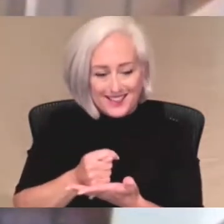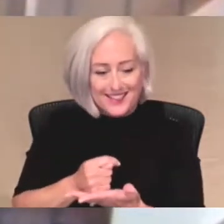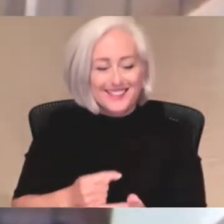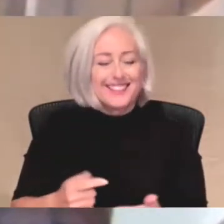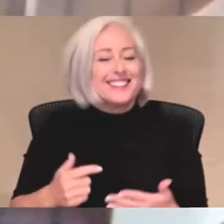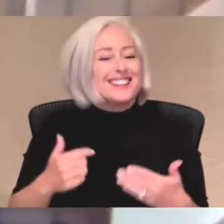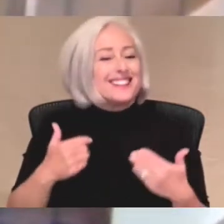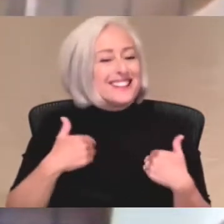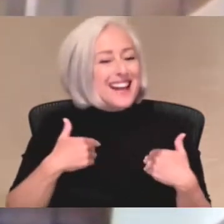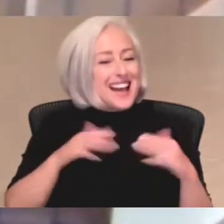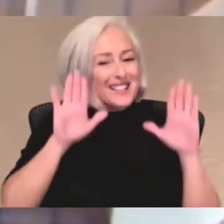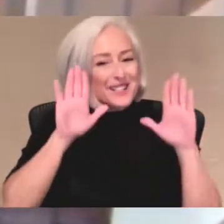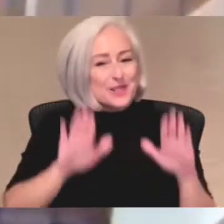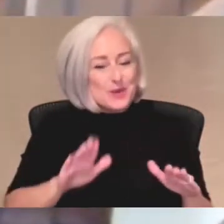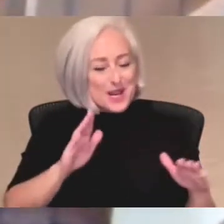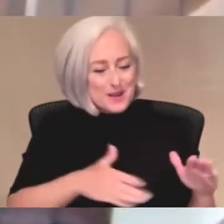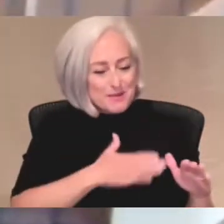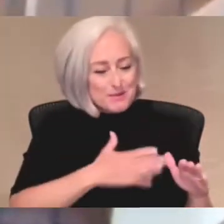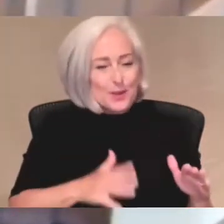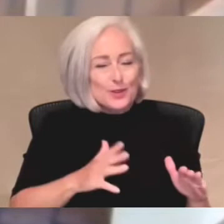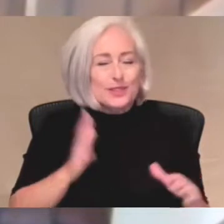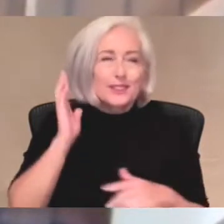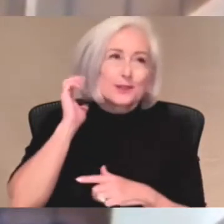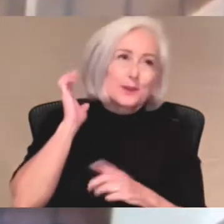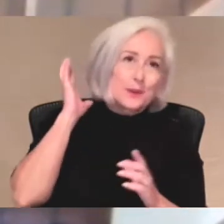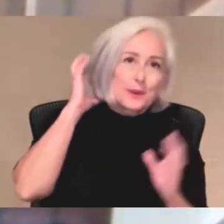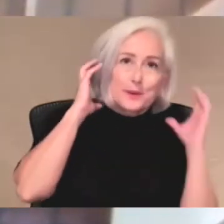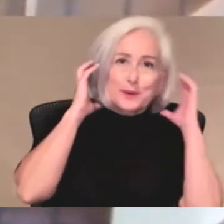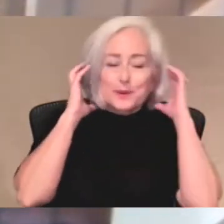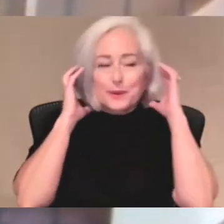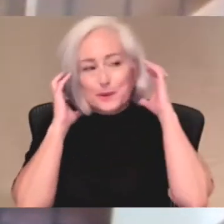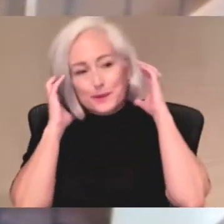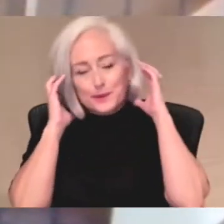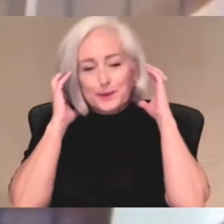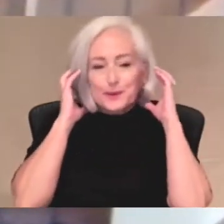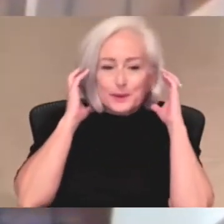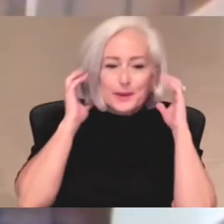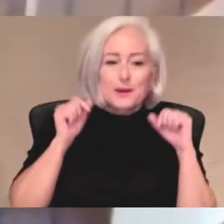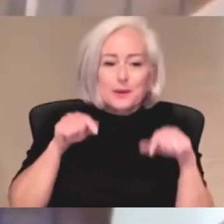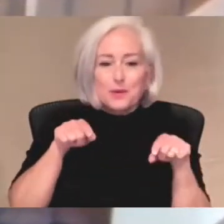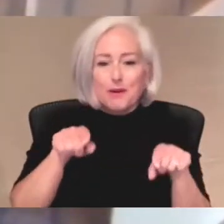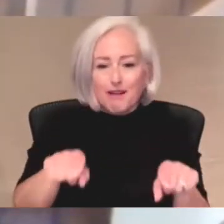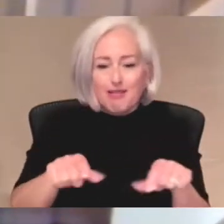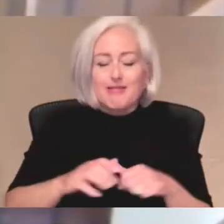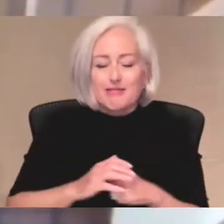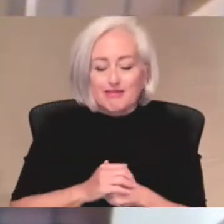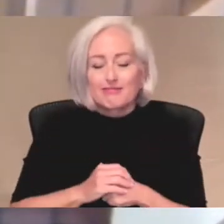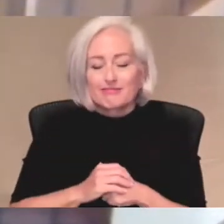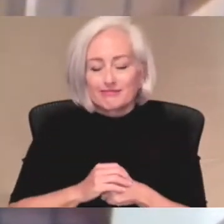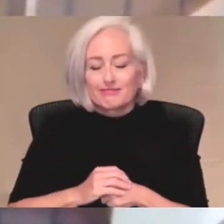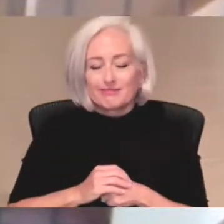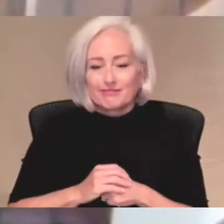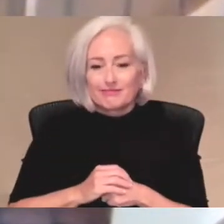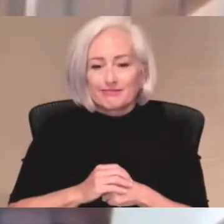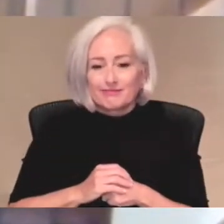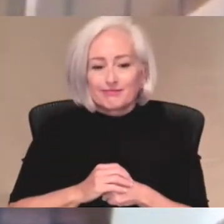to, also your choice. But I just wanted to tell you that